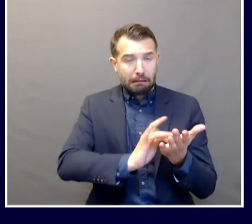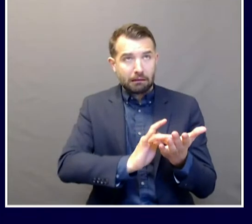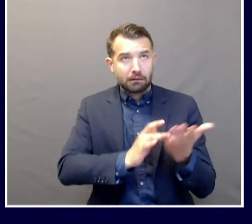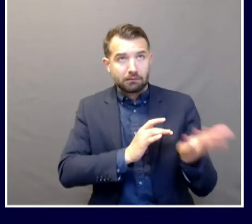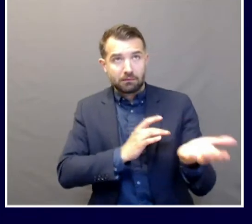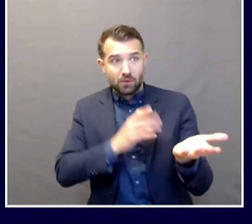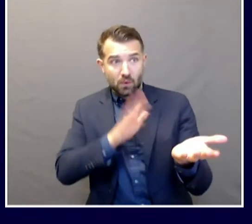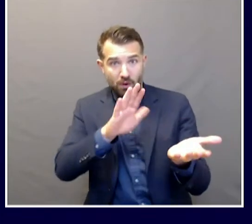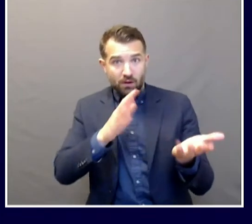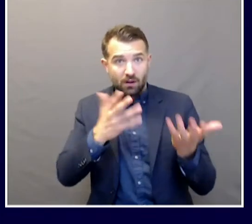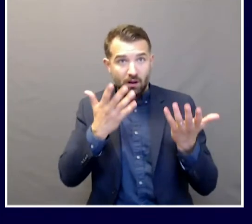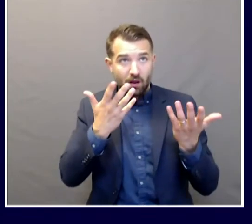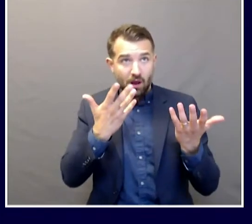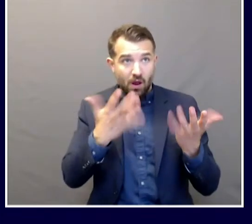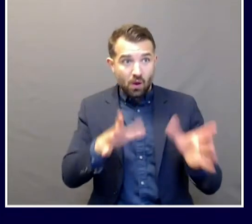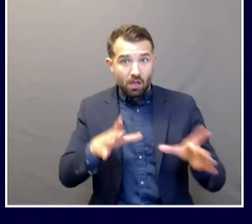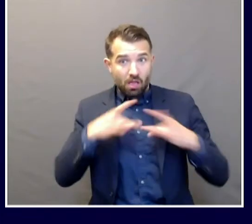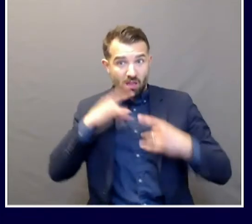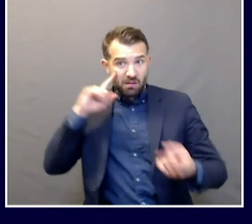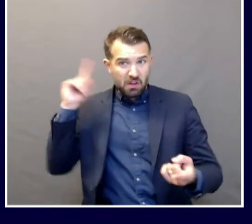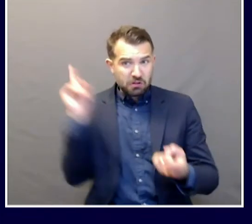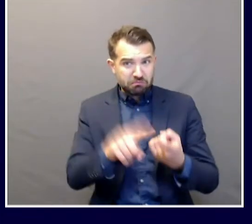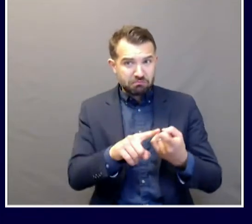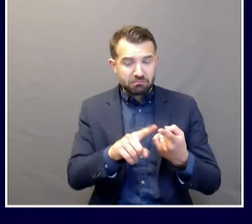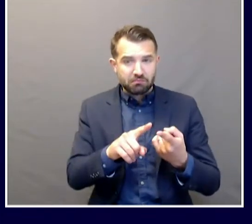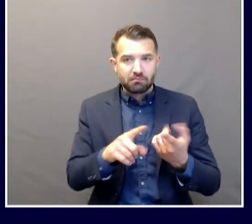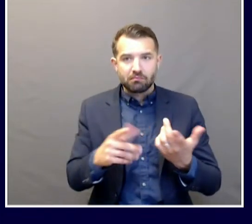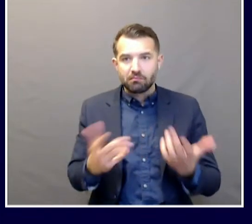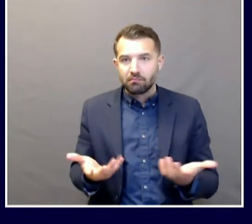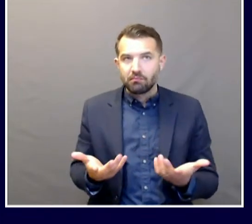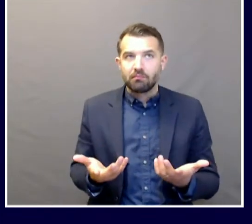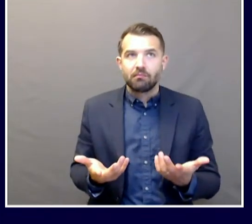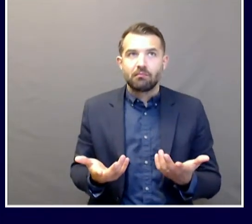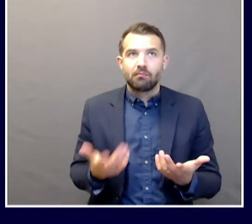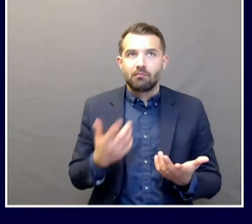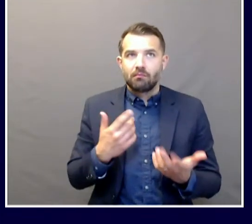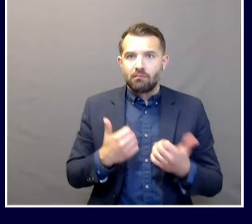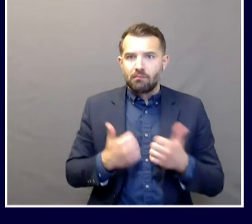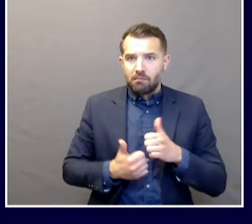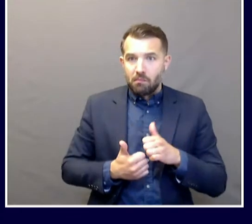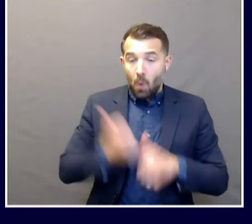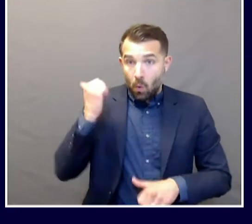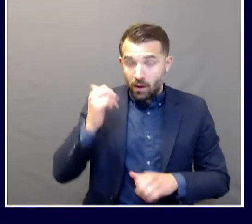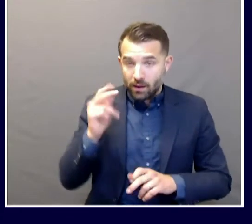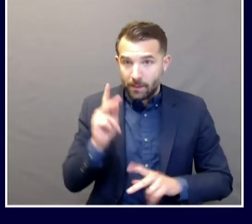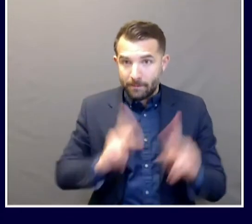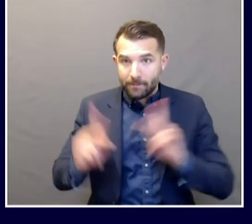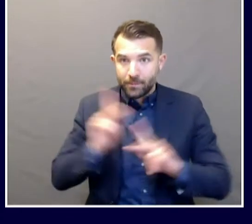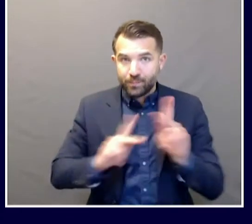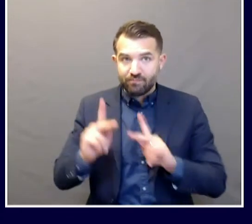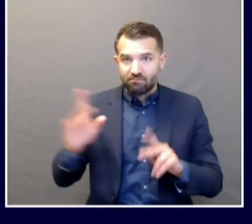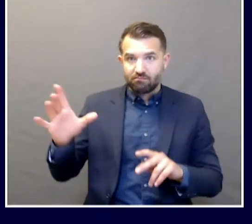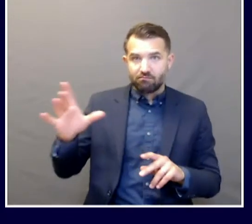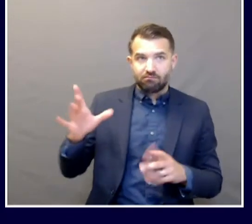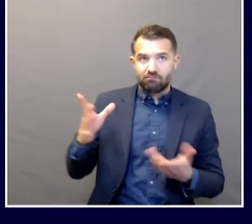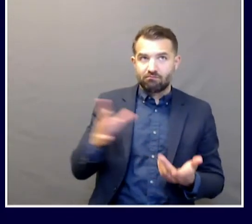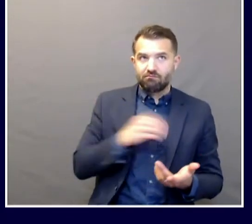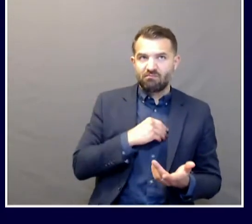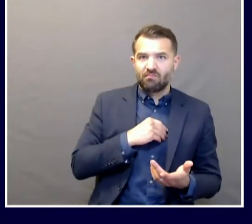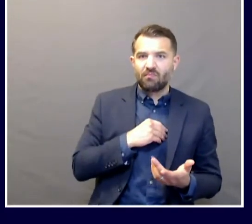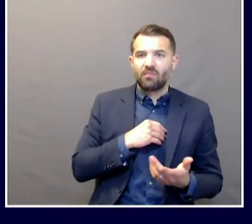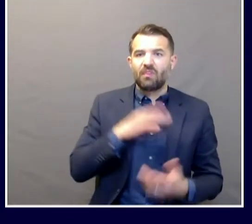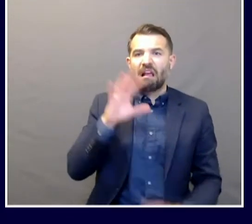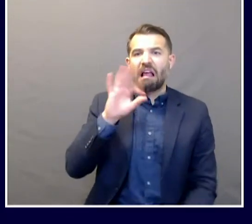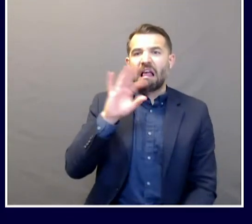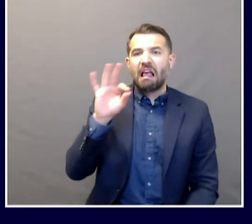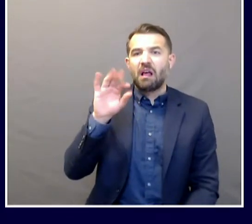getting it. For a person to say, well, look, you know, it's only 99.98%, I don't know, that's